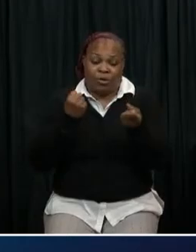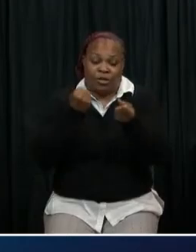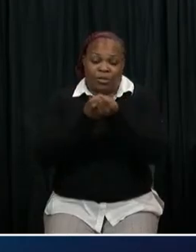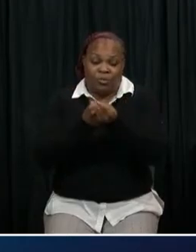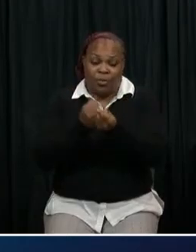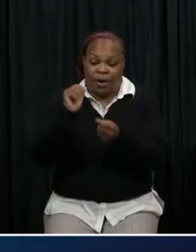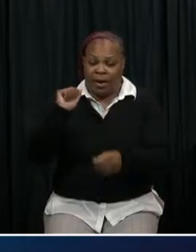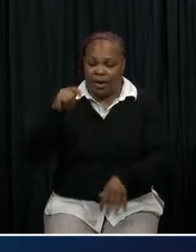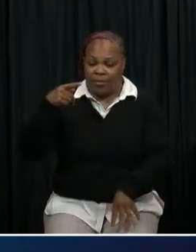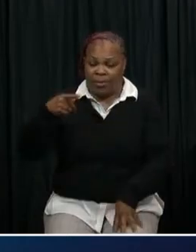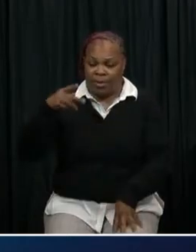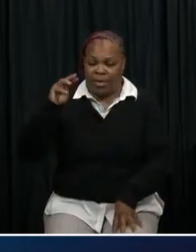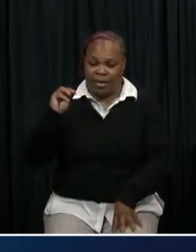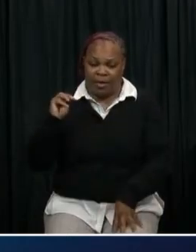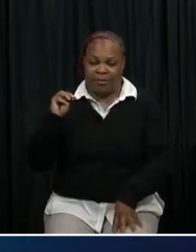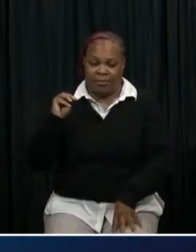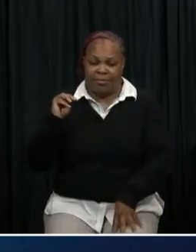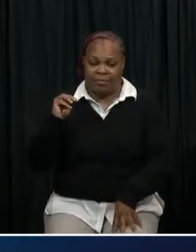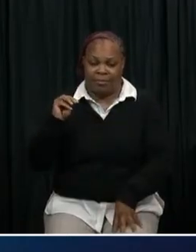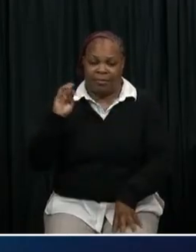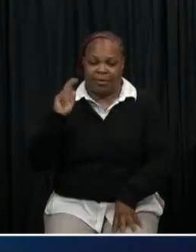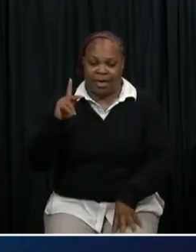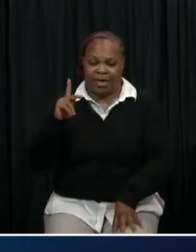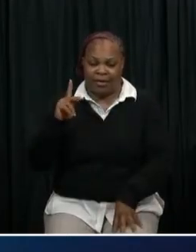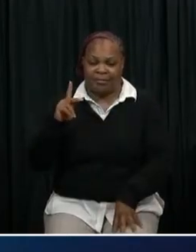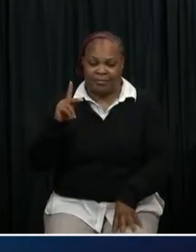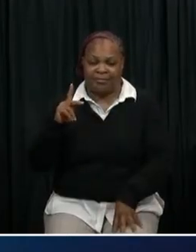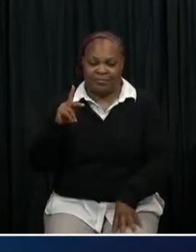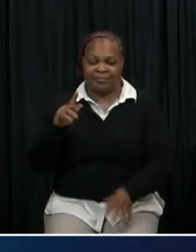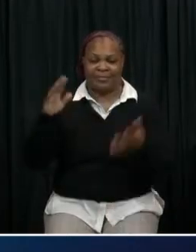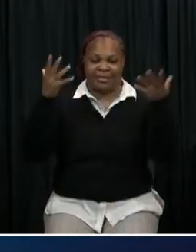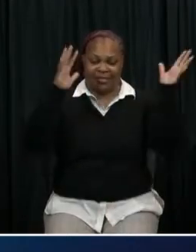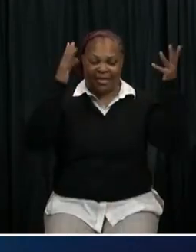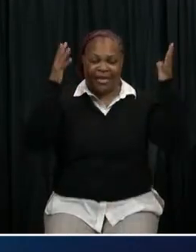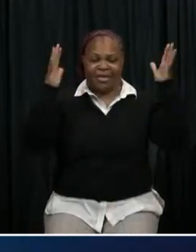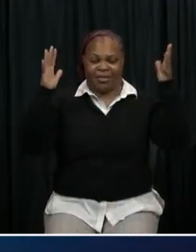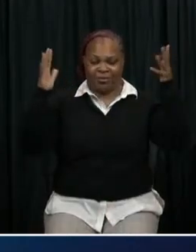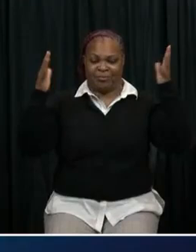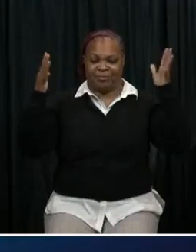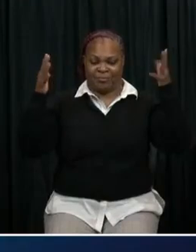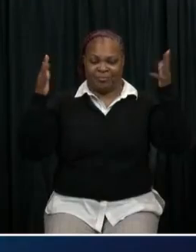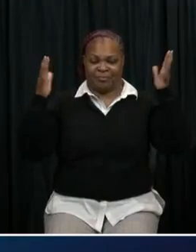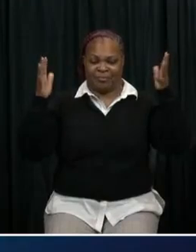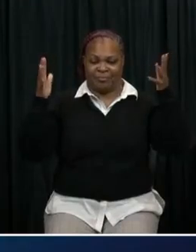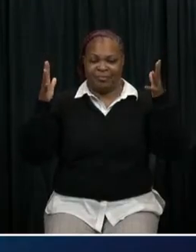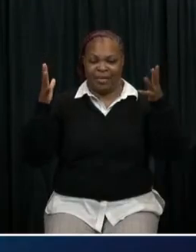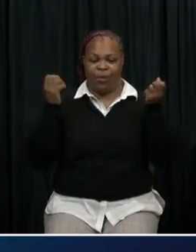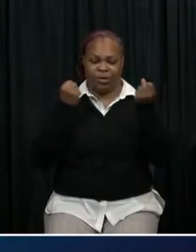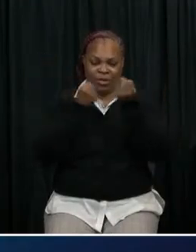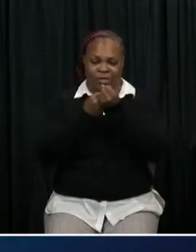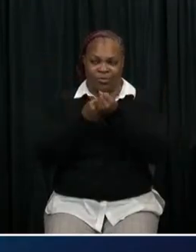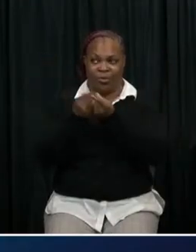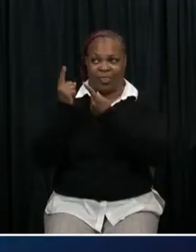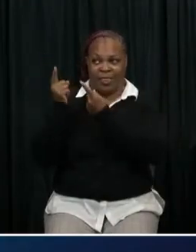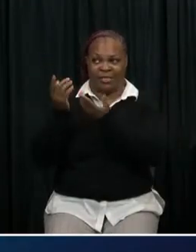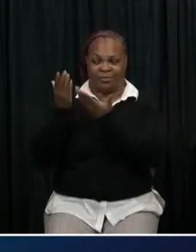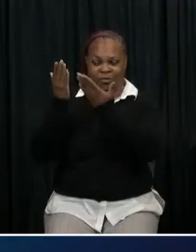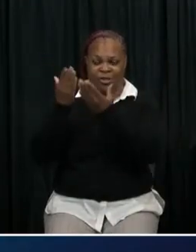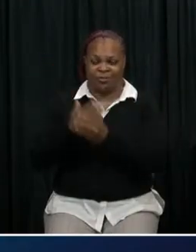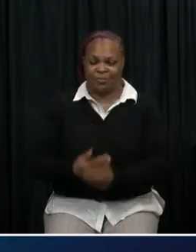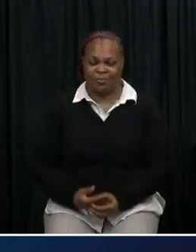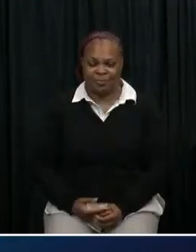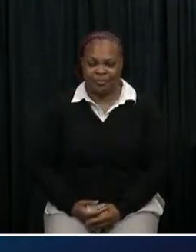in favor of this motion. Thank you. Thank you, Brother Jordan, for your